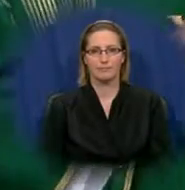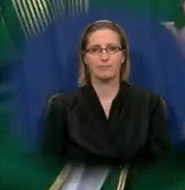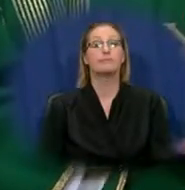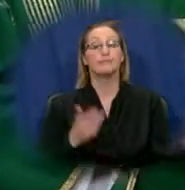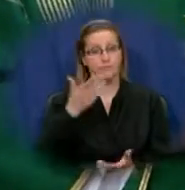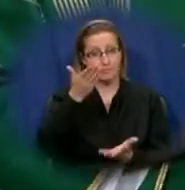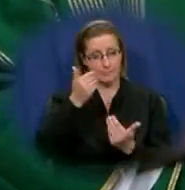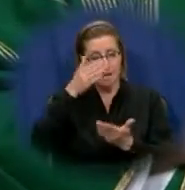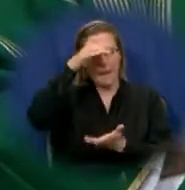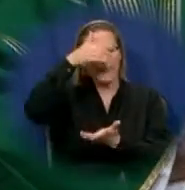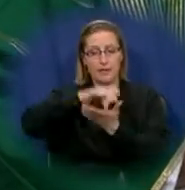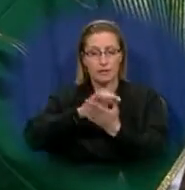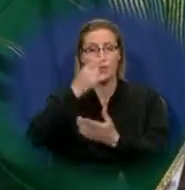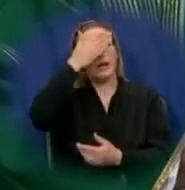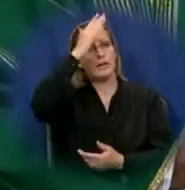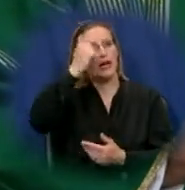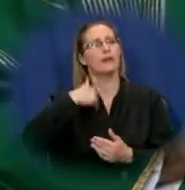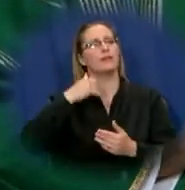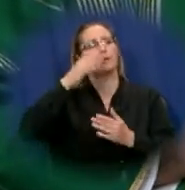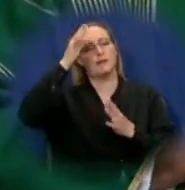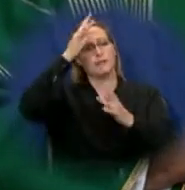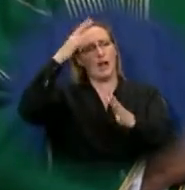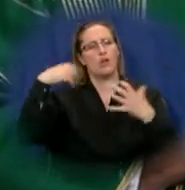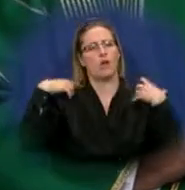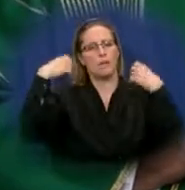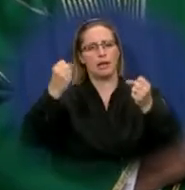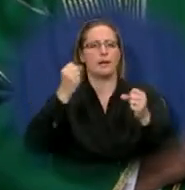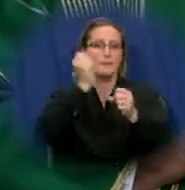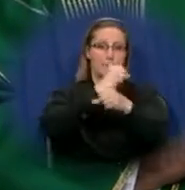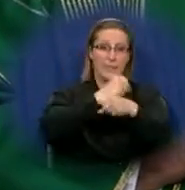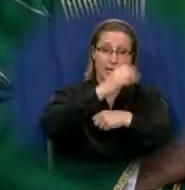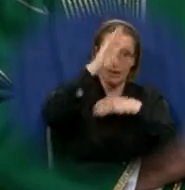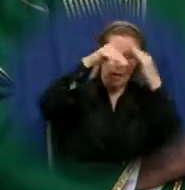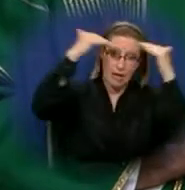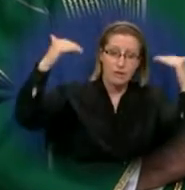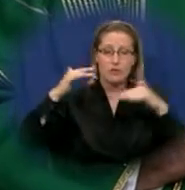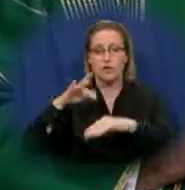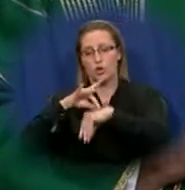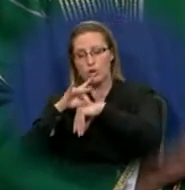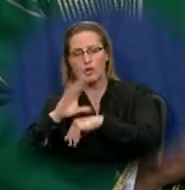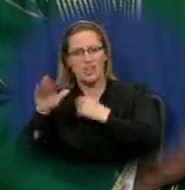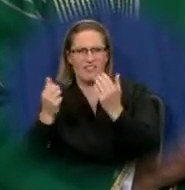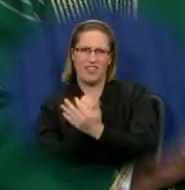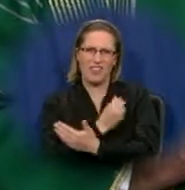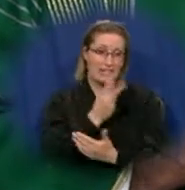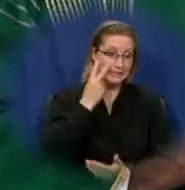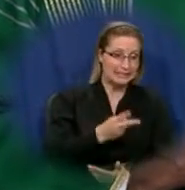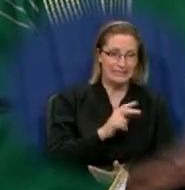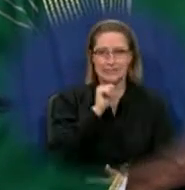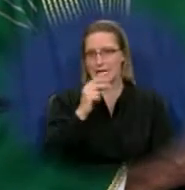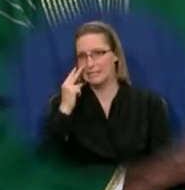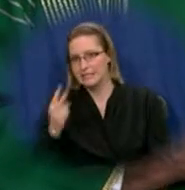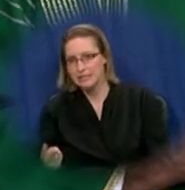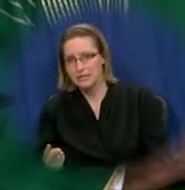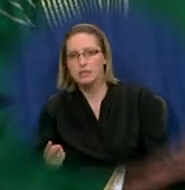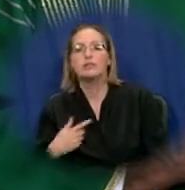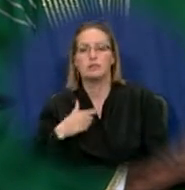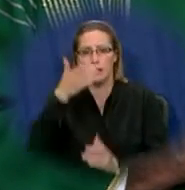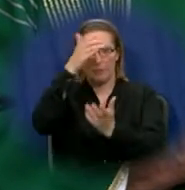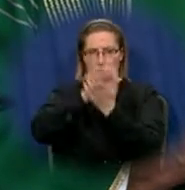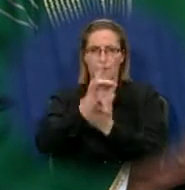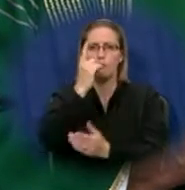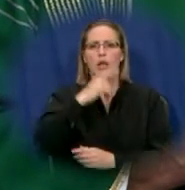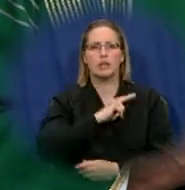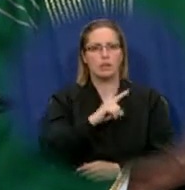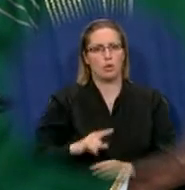I believe in one God, the Father Almighty, maker of heaven and earth, of all things visible and invisible. I believe